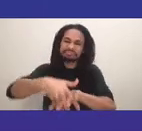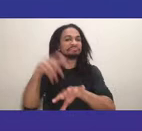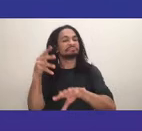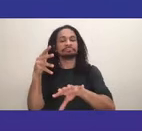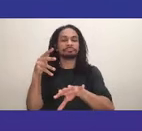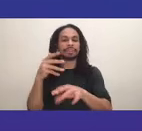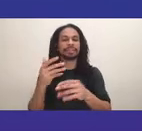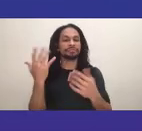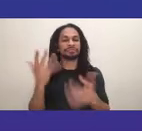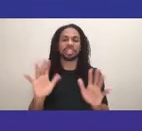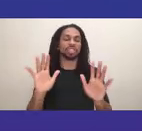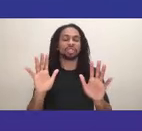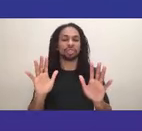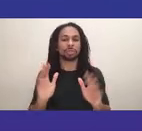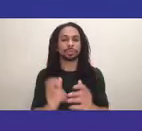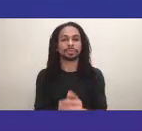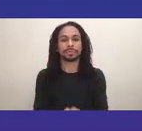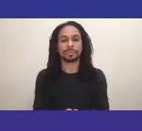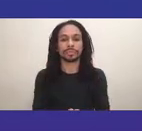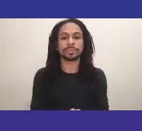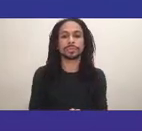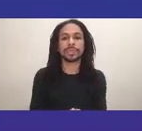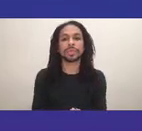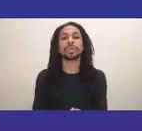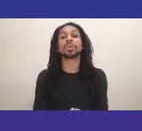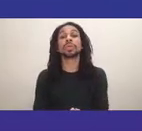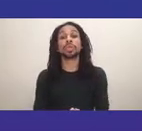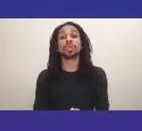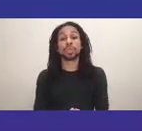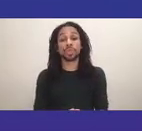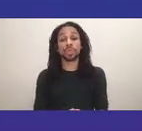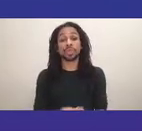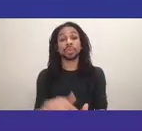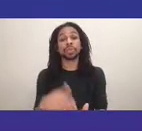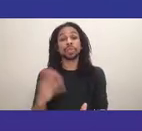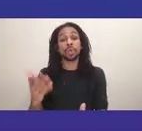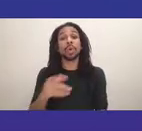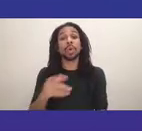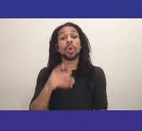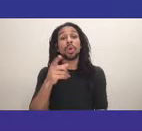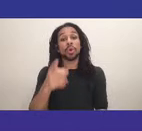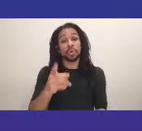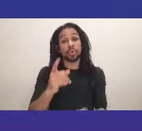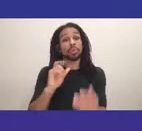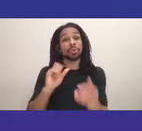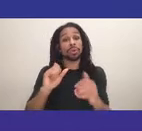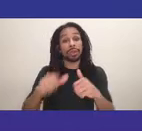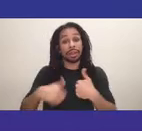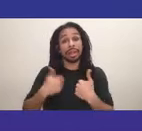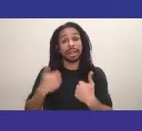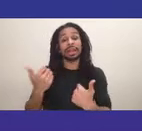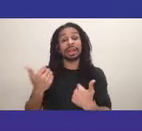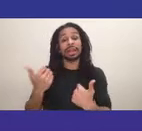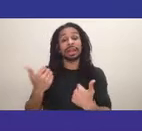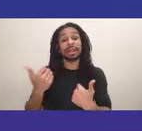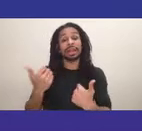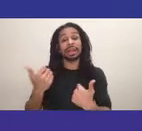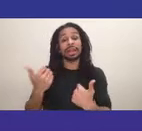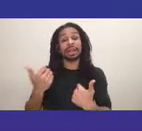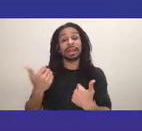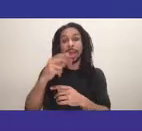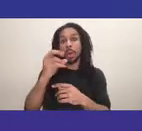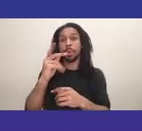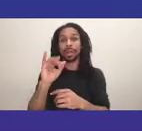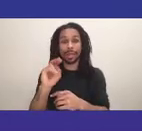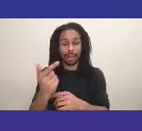So, yes, you live on Lenape land, which is also called Lenape Hoki,